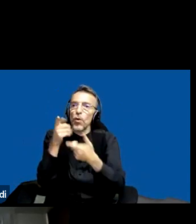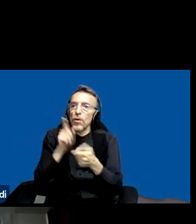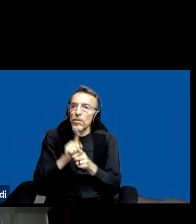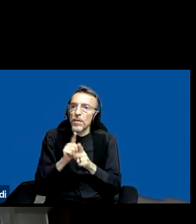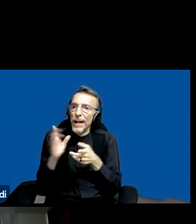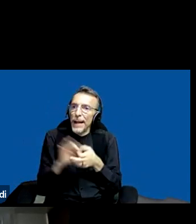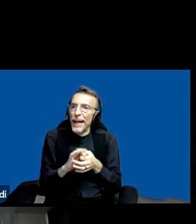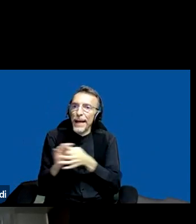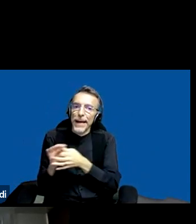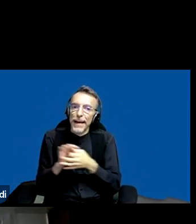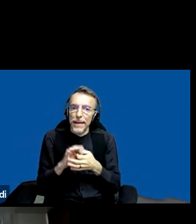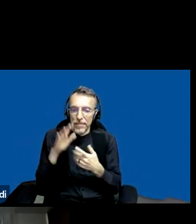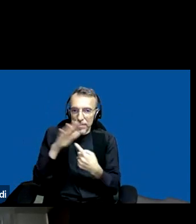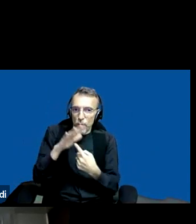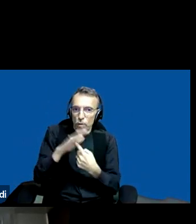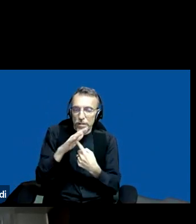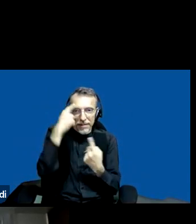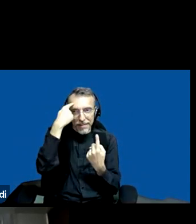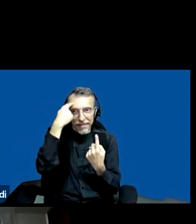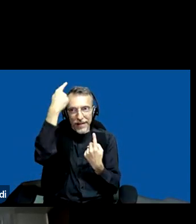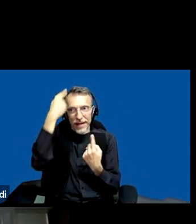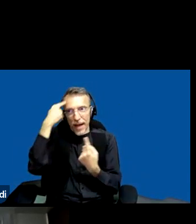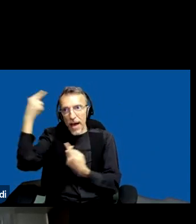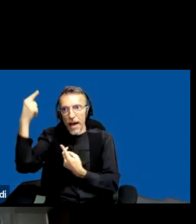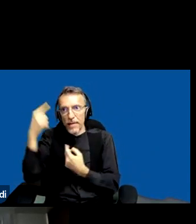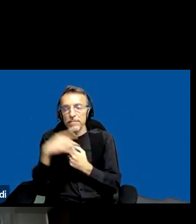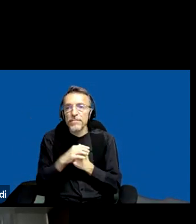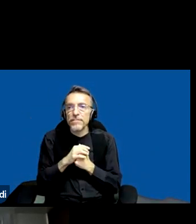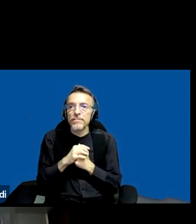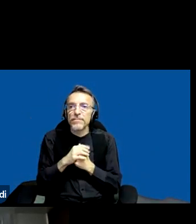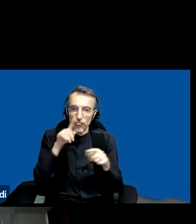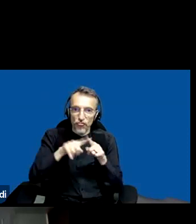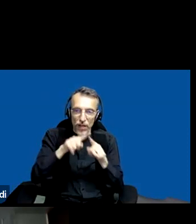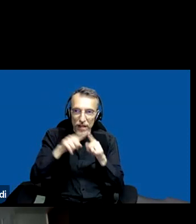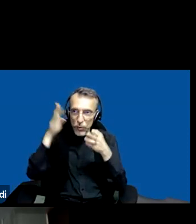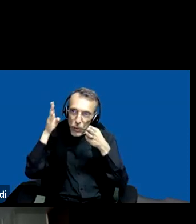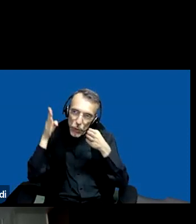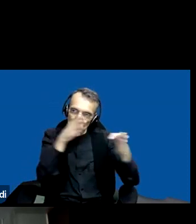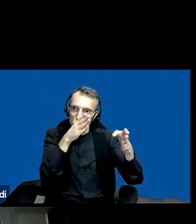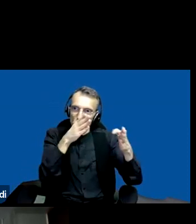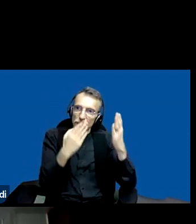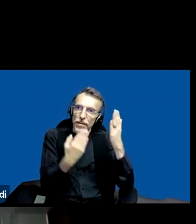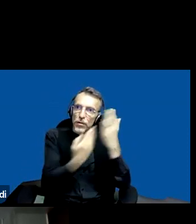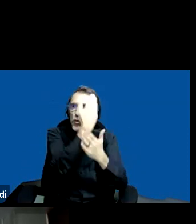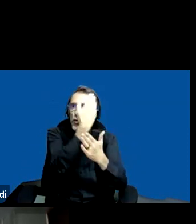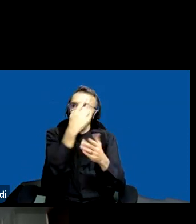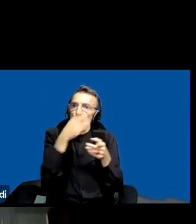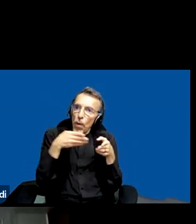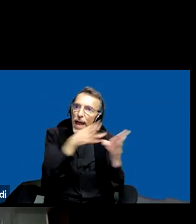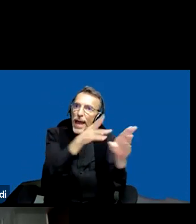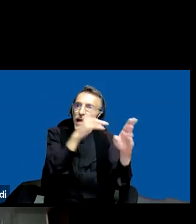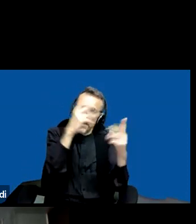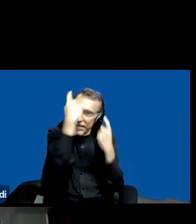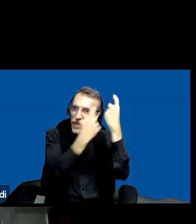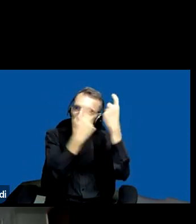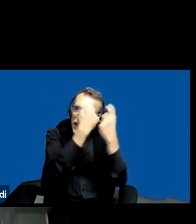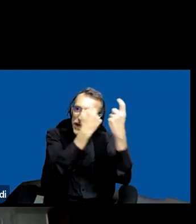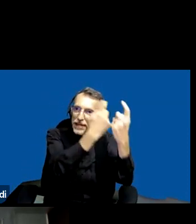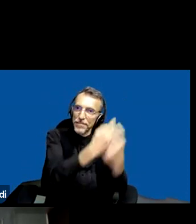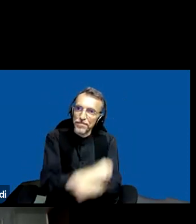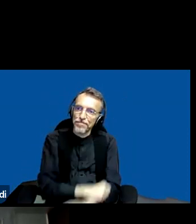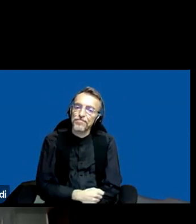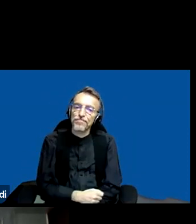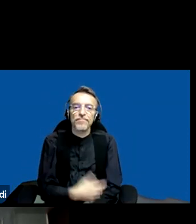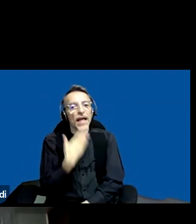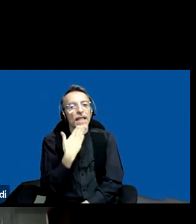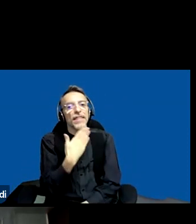both really important ideas that push us to think in interesting new directions. I'll leave it there. But yeah, brilliant, Mike. Thank you